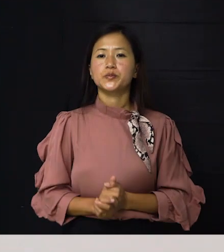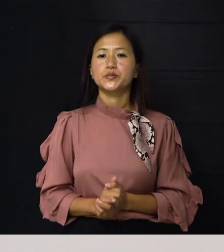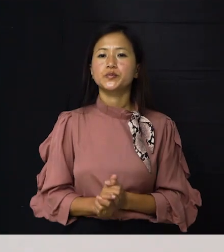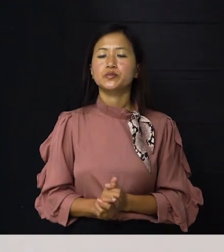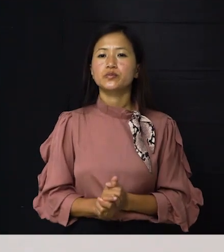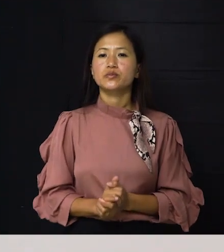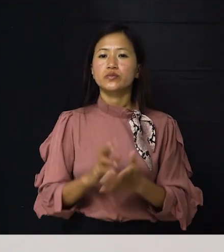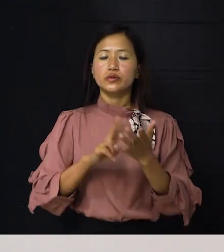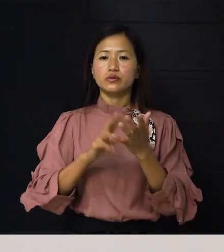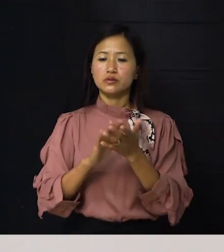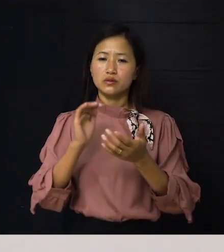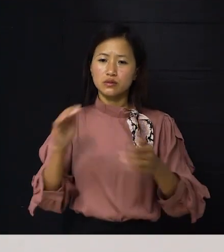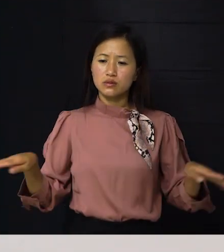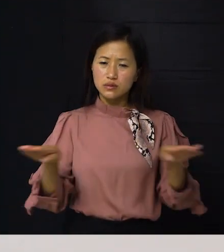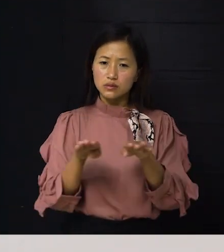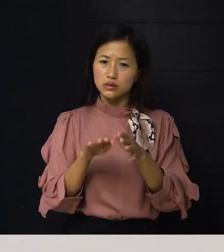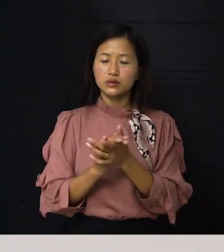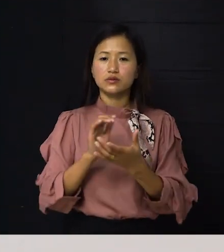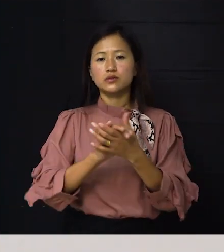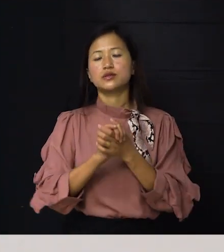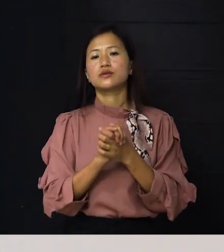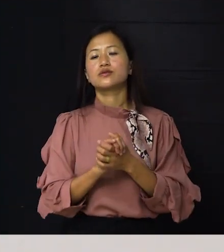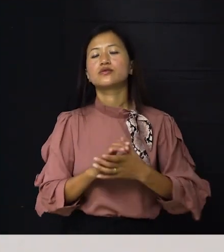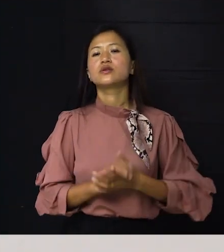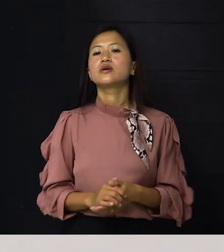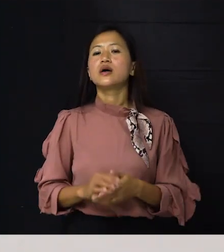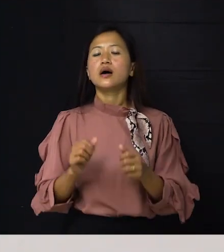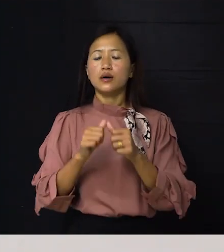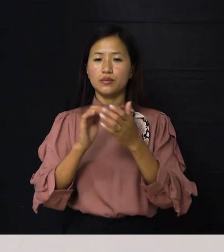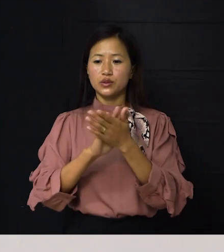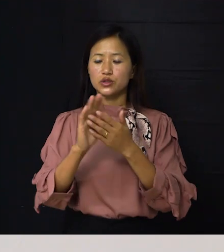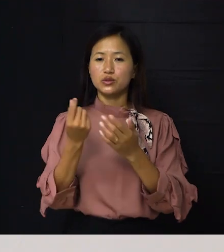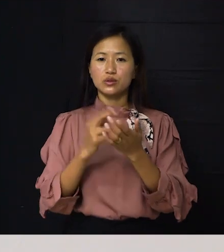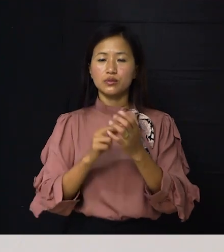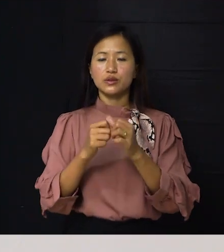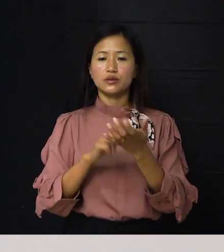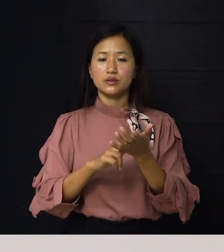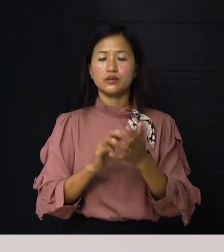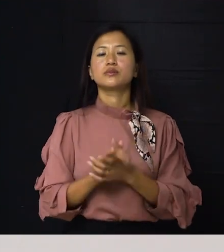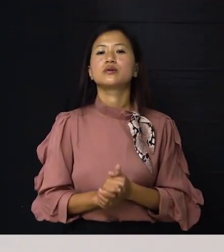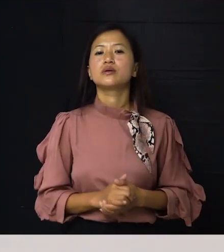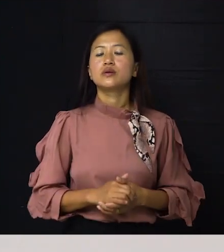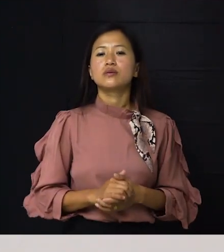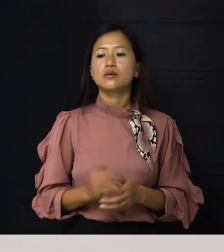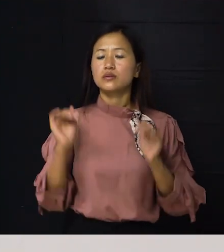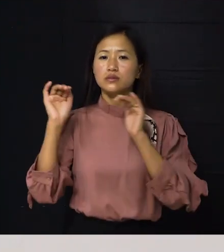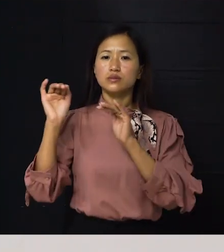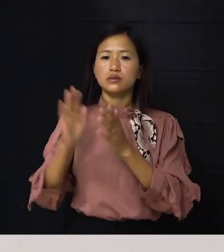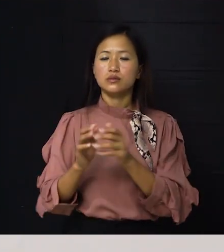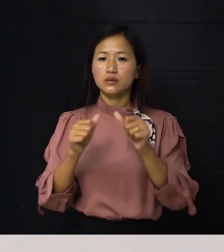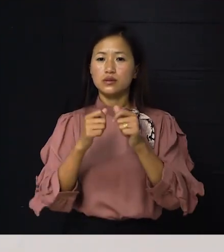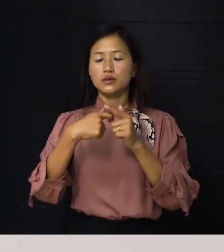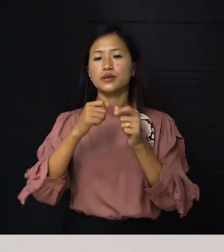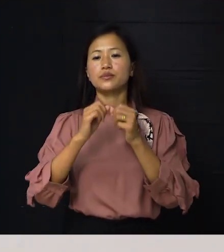Bairam Khan was the close friend of Humayun. Humayun was the father of Akbar, right? So this Bairam Khan, he came forward and supported